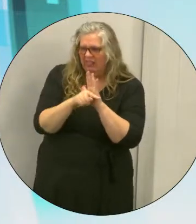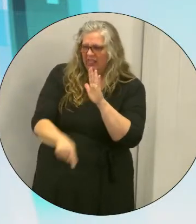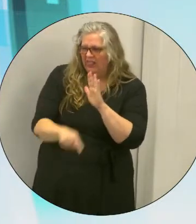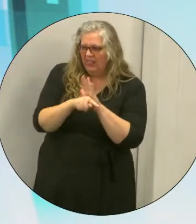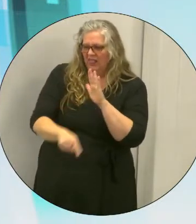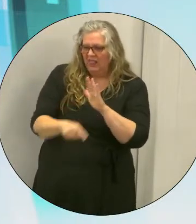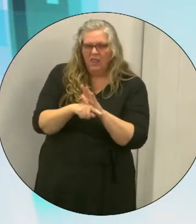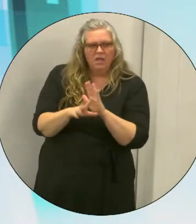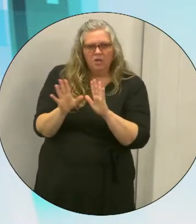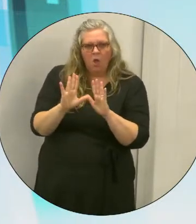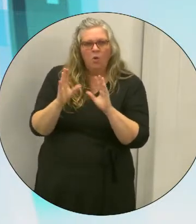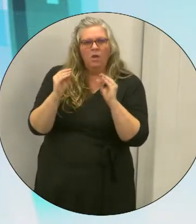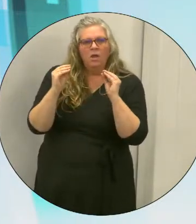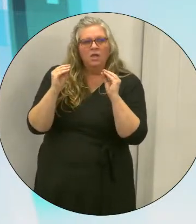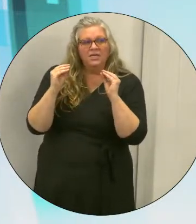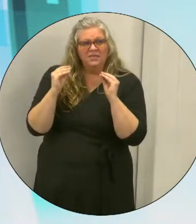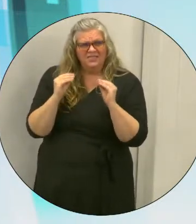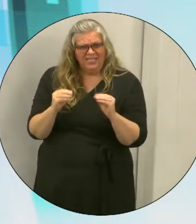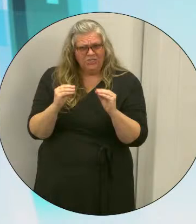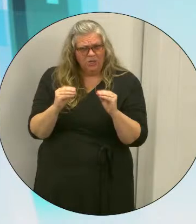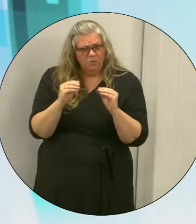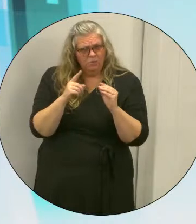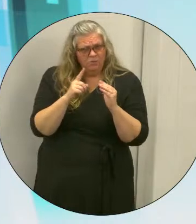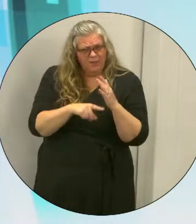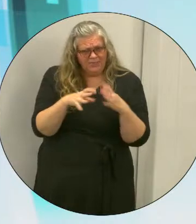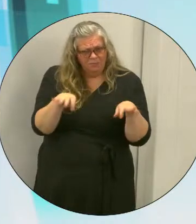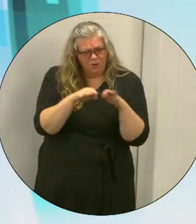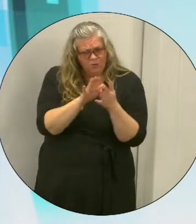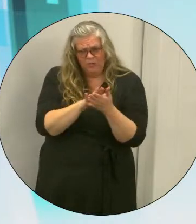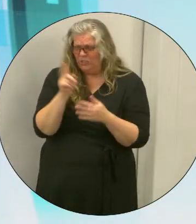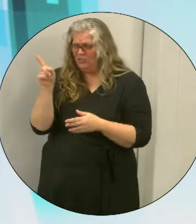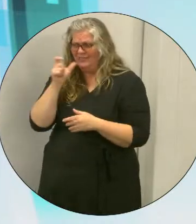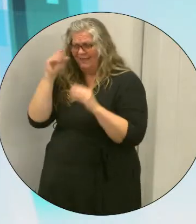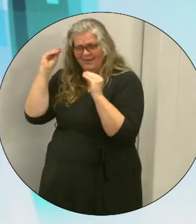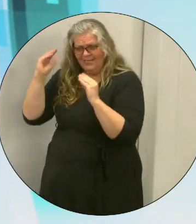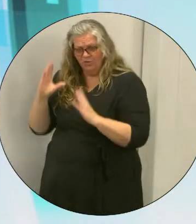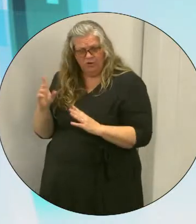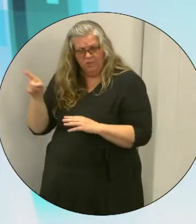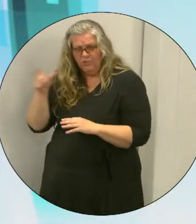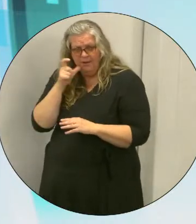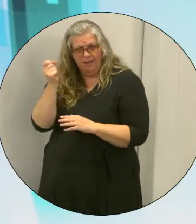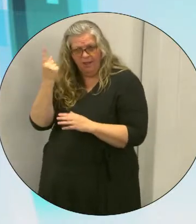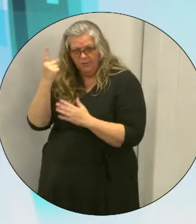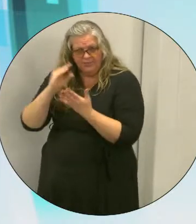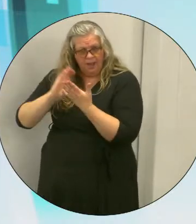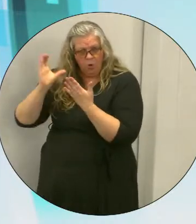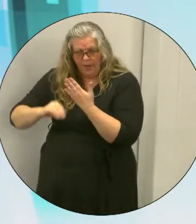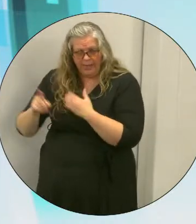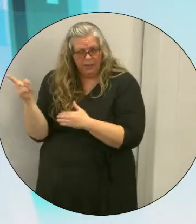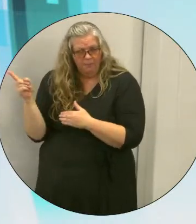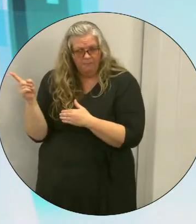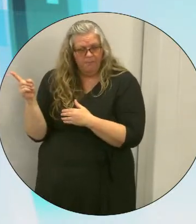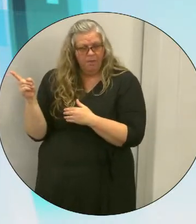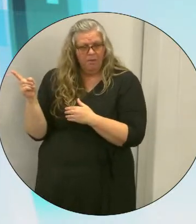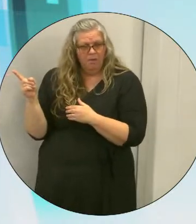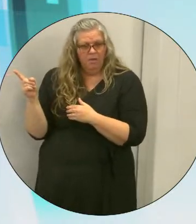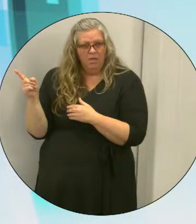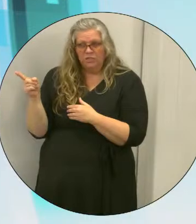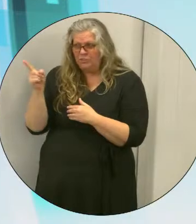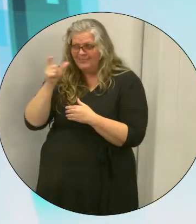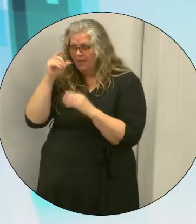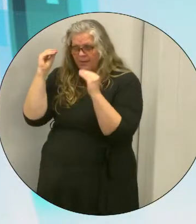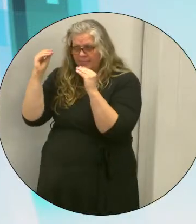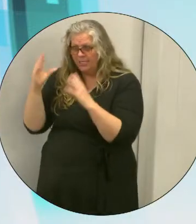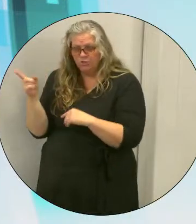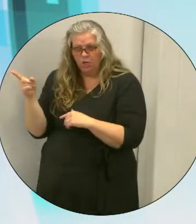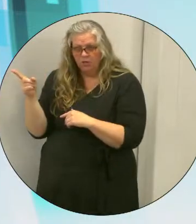what's important in schools. She's not a social studies teacher. She doesn't understand the curriculum as an educator because